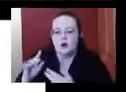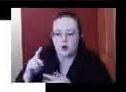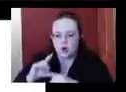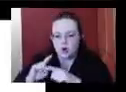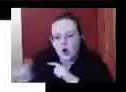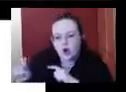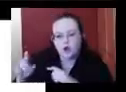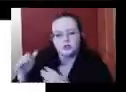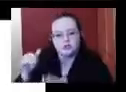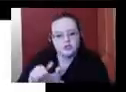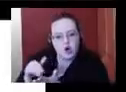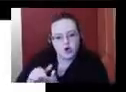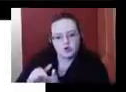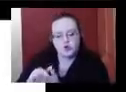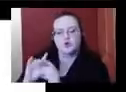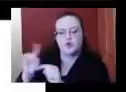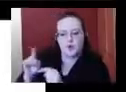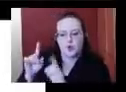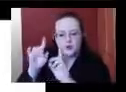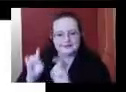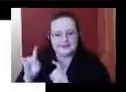to get assessed and tested.